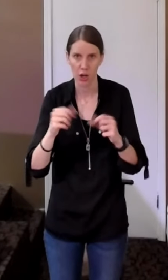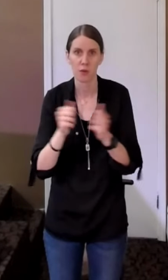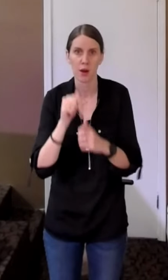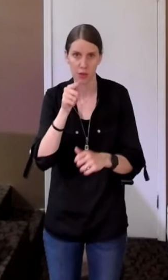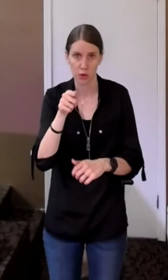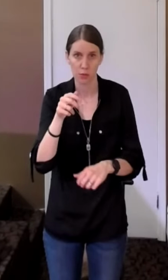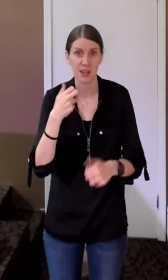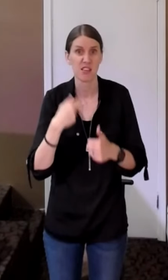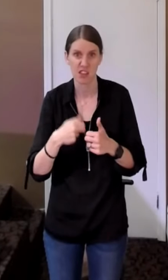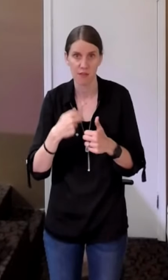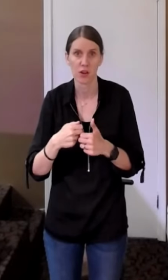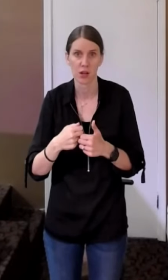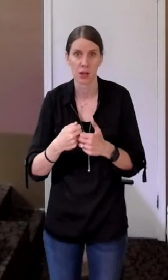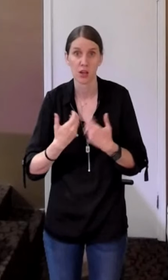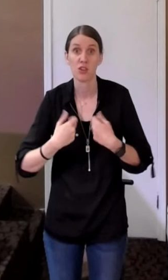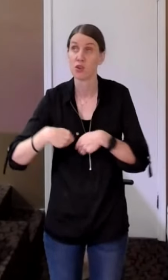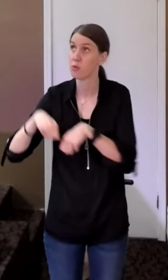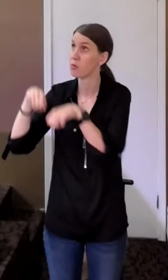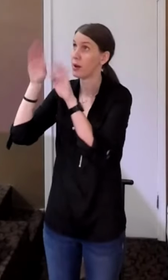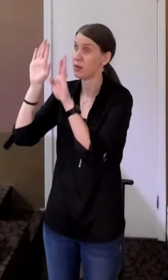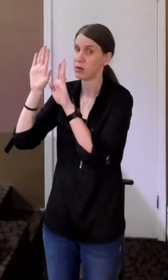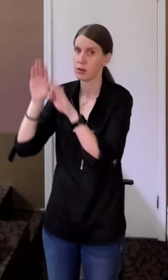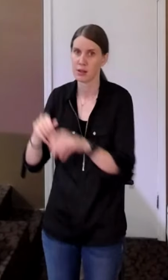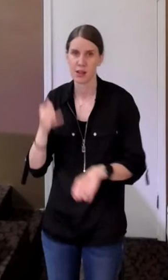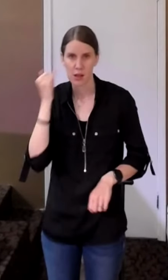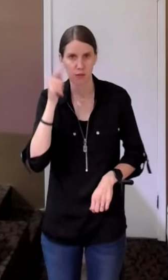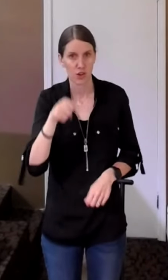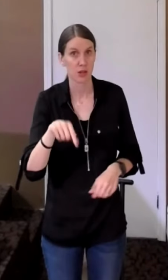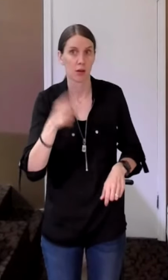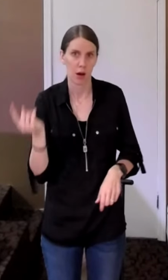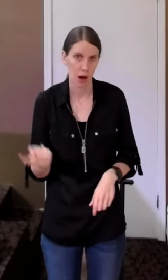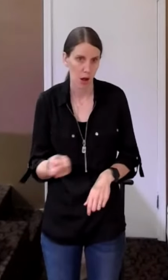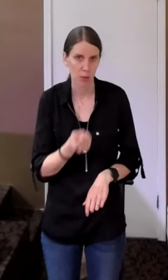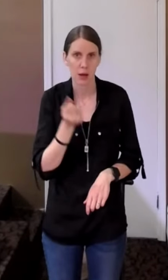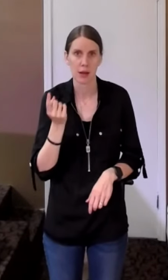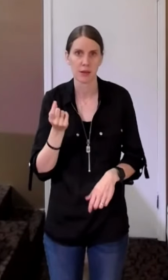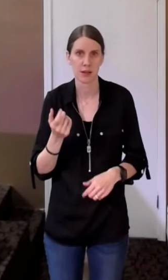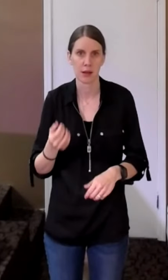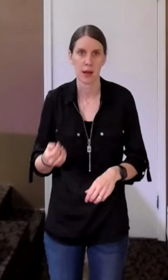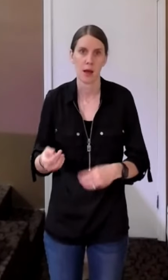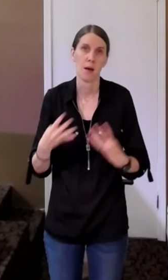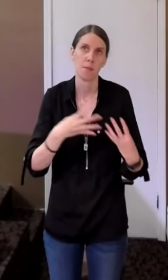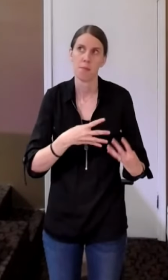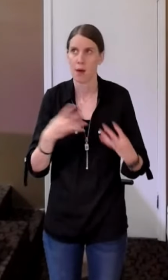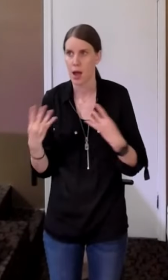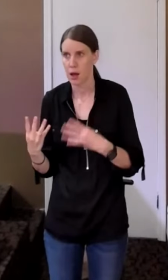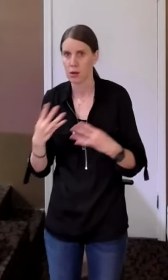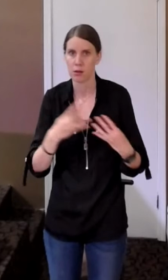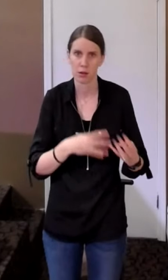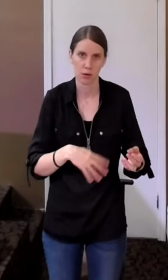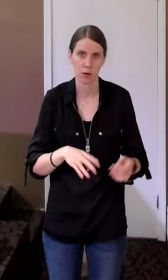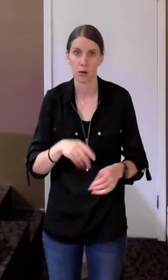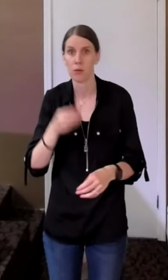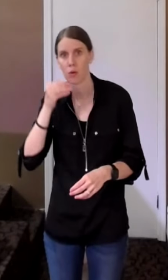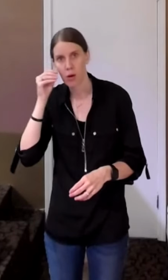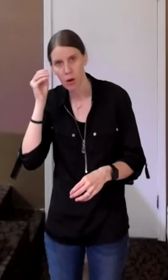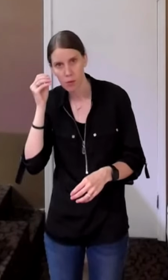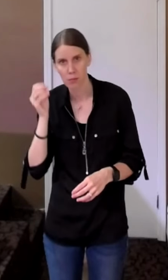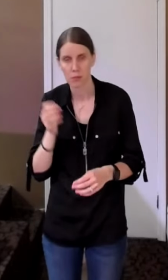it's really hard to surrender to the Lord. If she is constantly having to battle over what's what in the